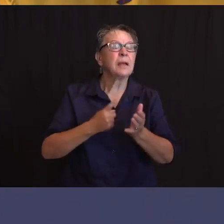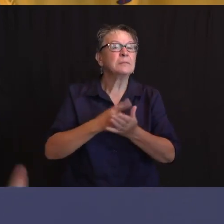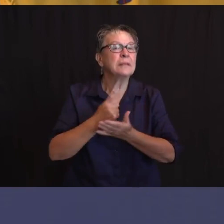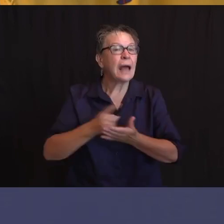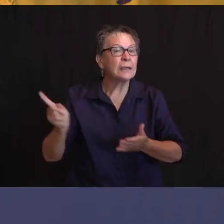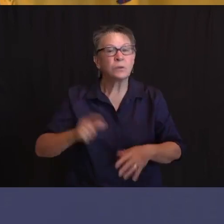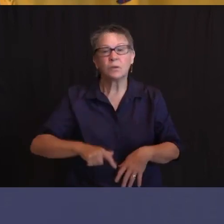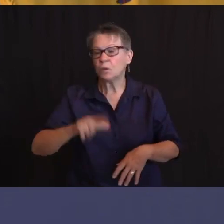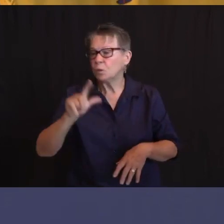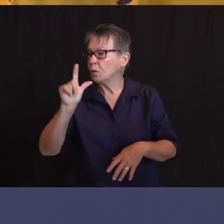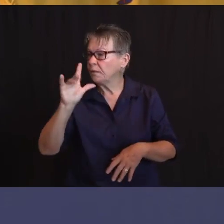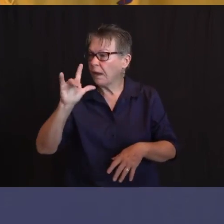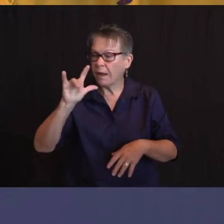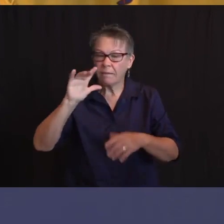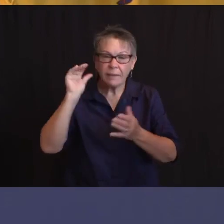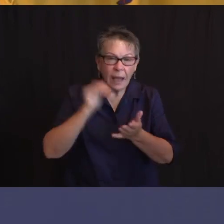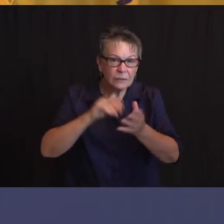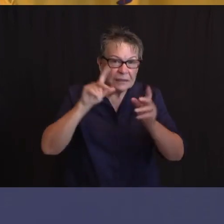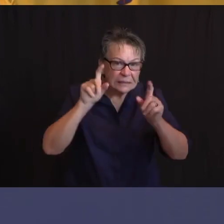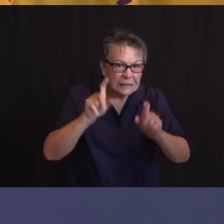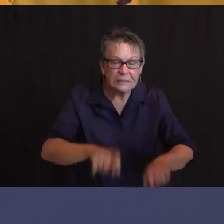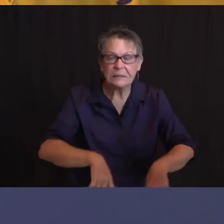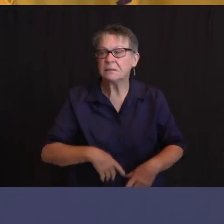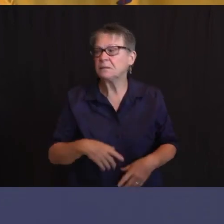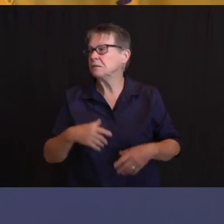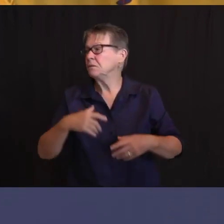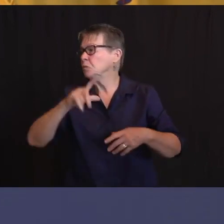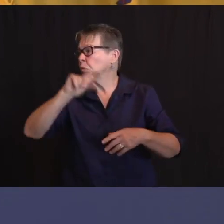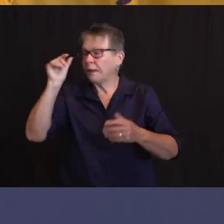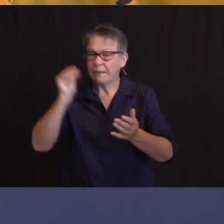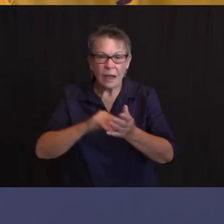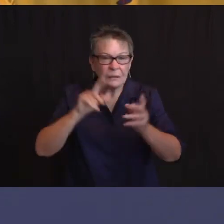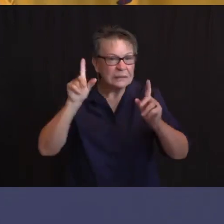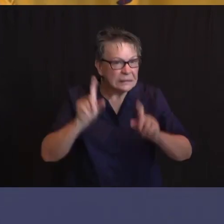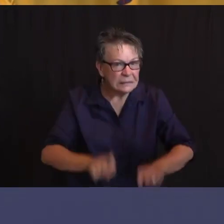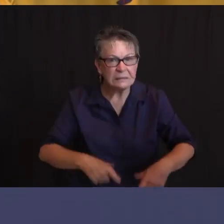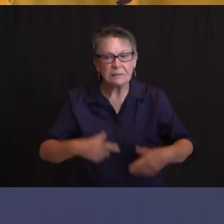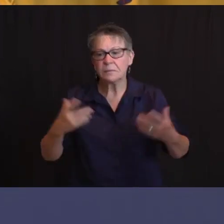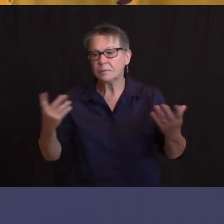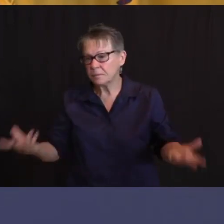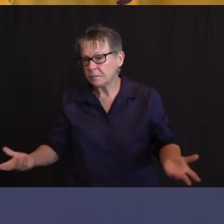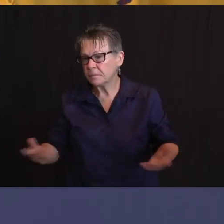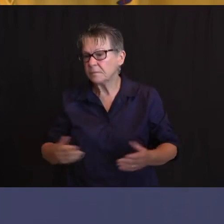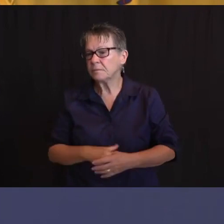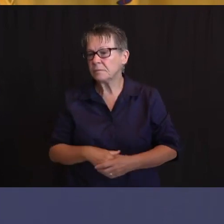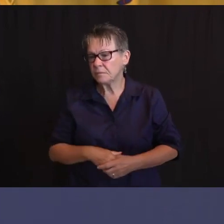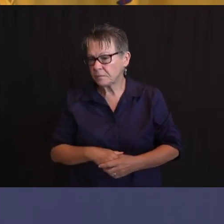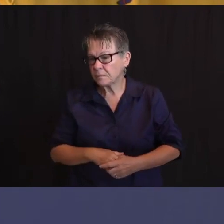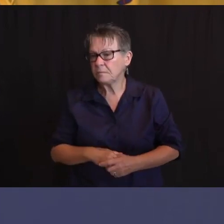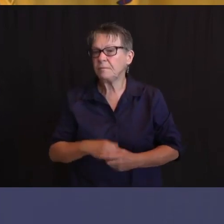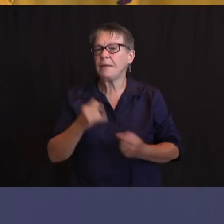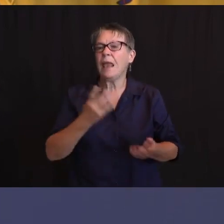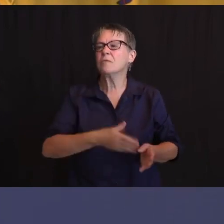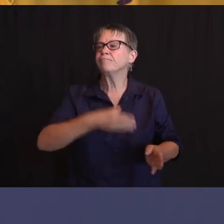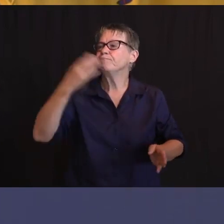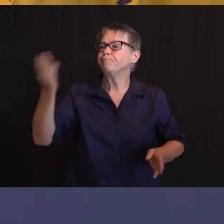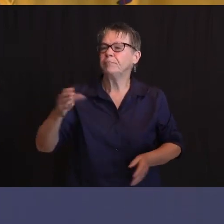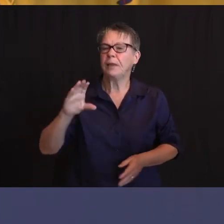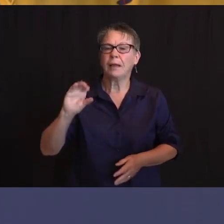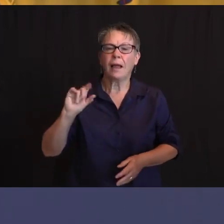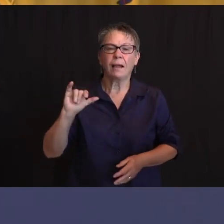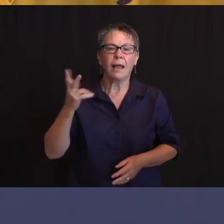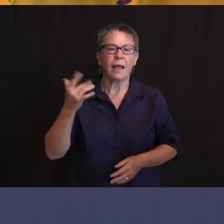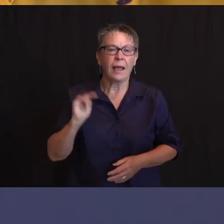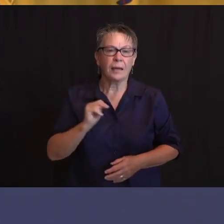Pat, over to you. All kidding. This is deadly serious. Mets and Yankees are postponed because of COVID cases among the